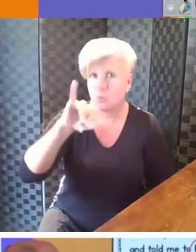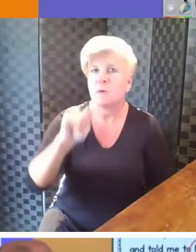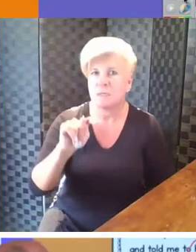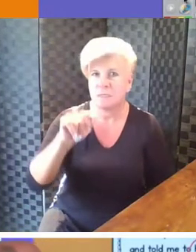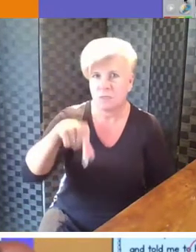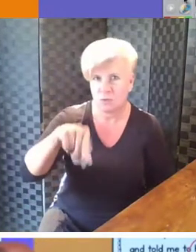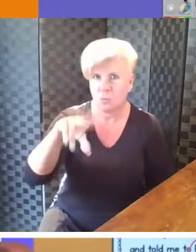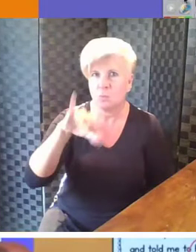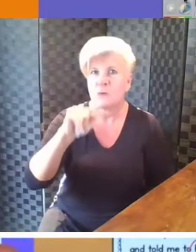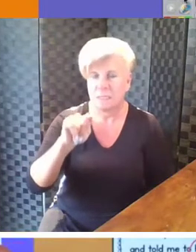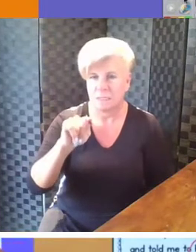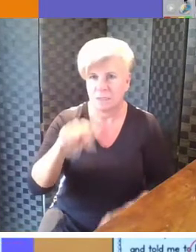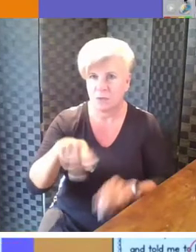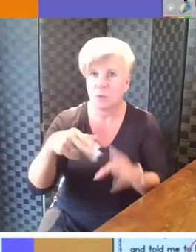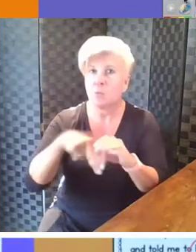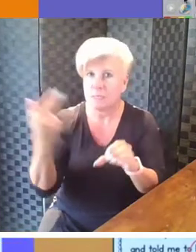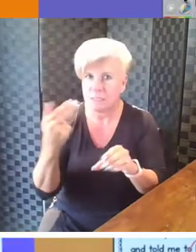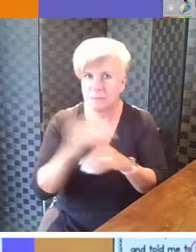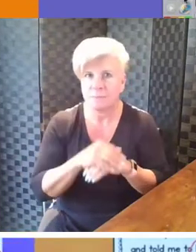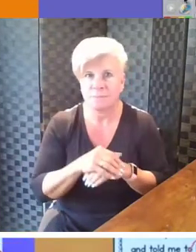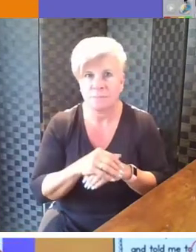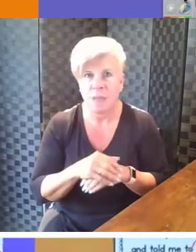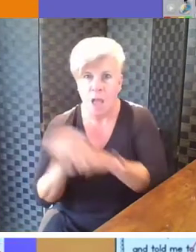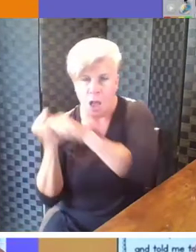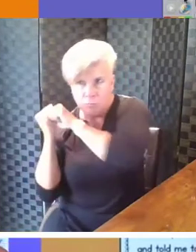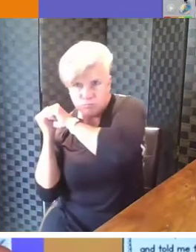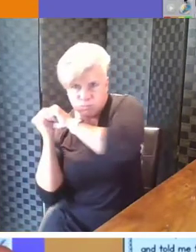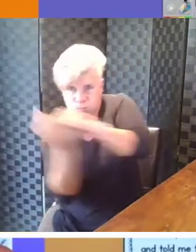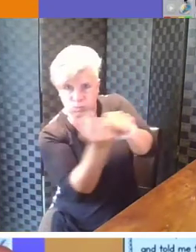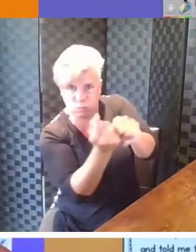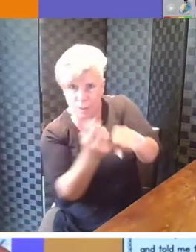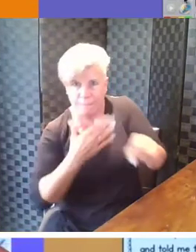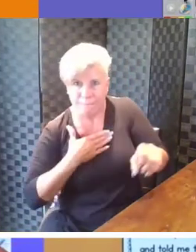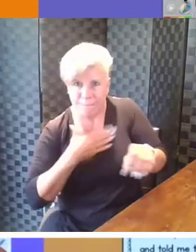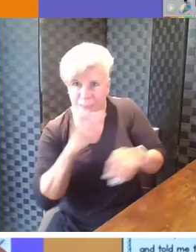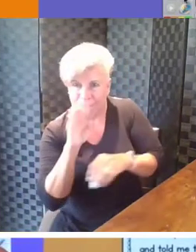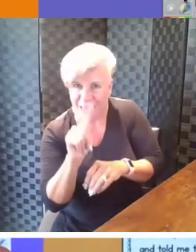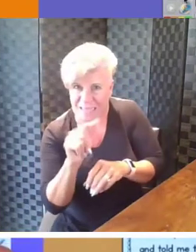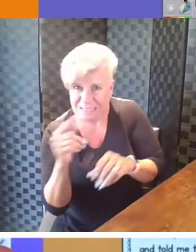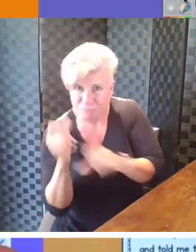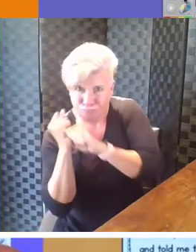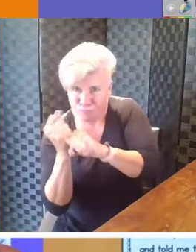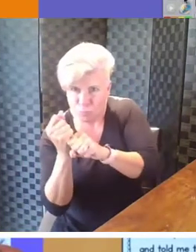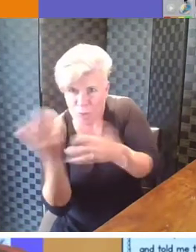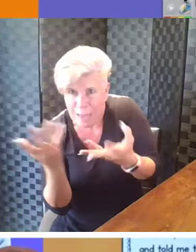Quit. I swung so hard that my bat, what did it do? Do you remember?